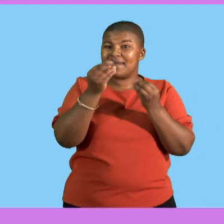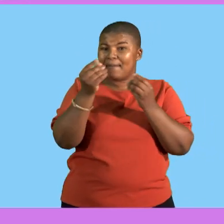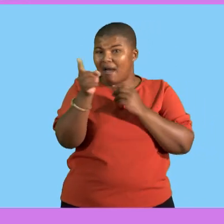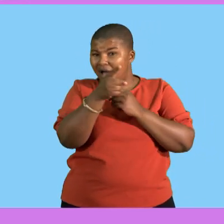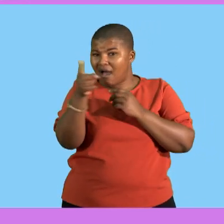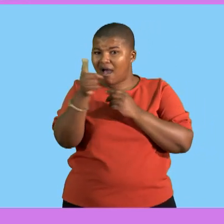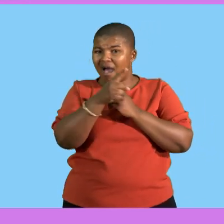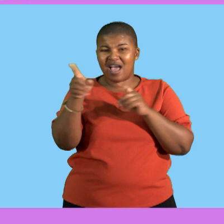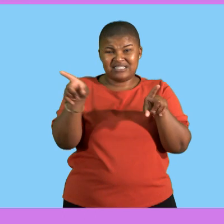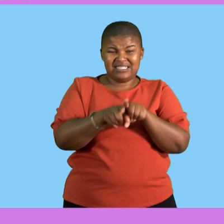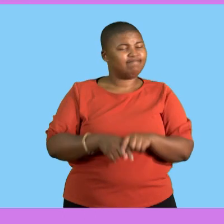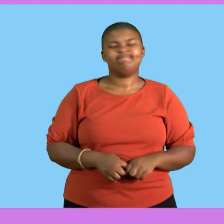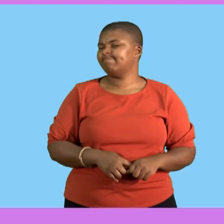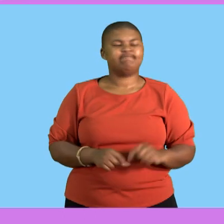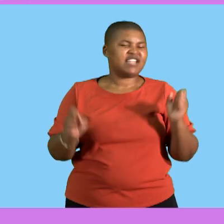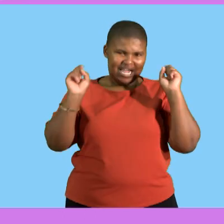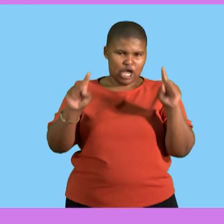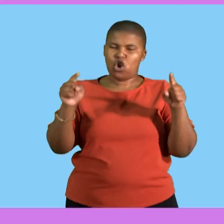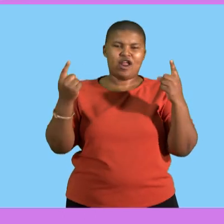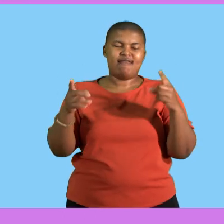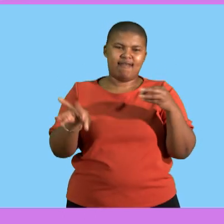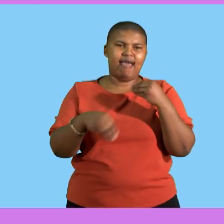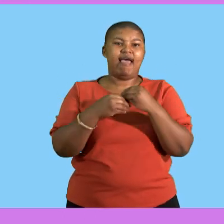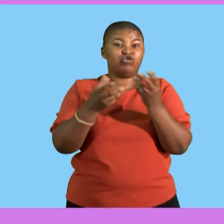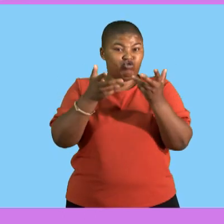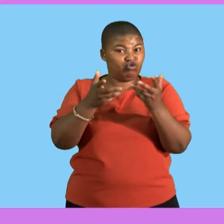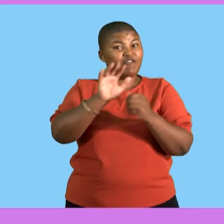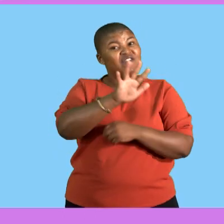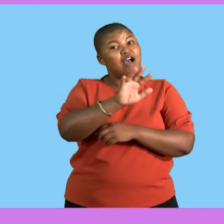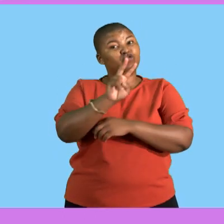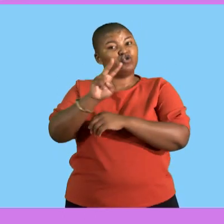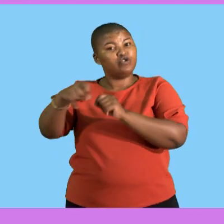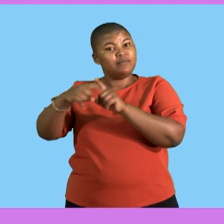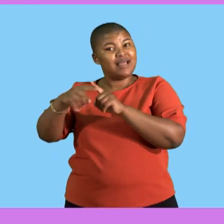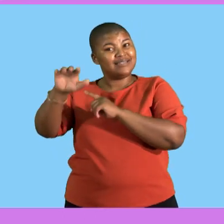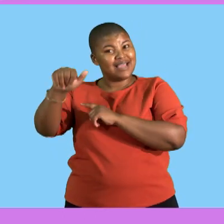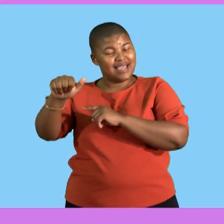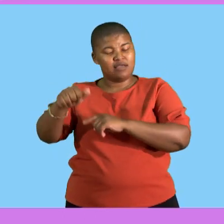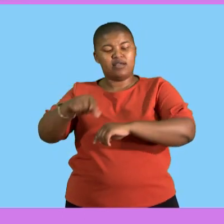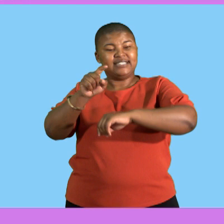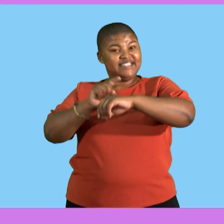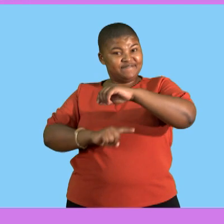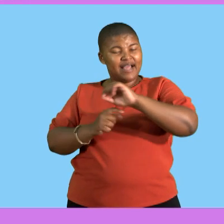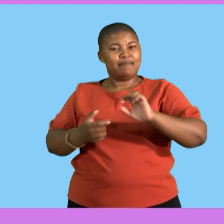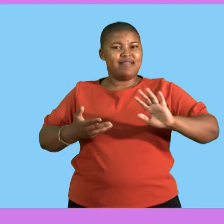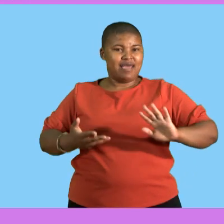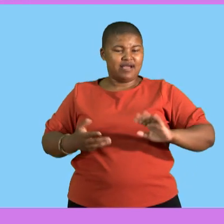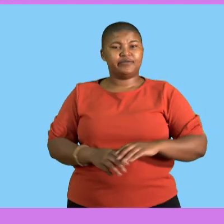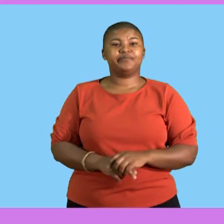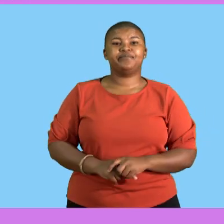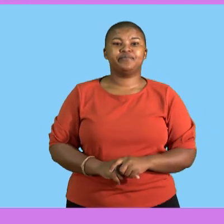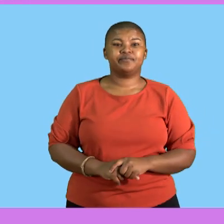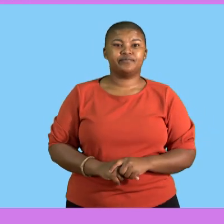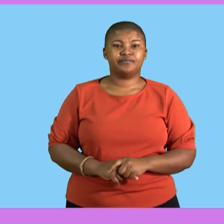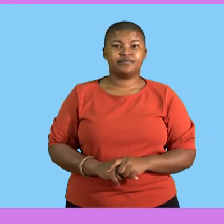not like terms, so we cannot add them together because they are not the same. So I'm going to divide this by 9, and then I